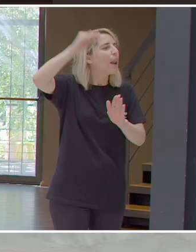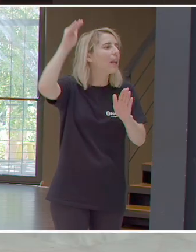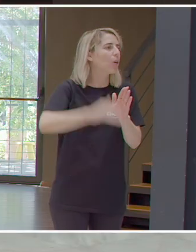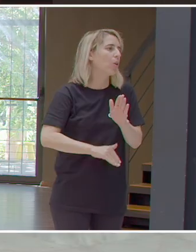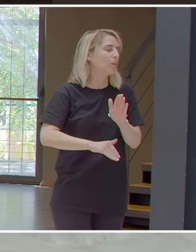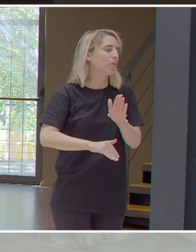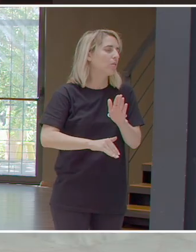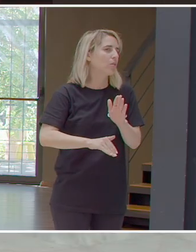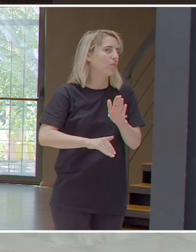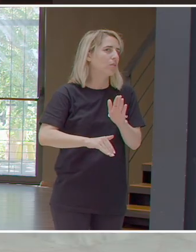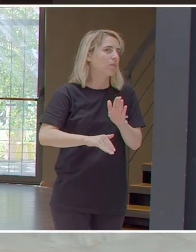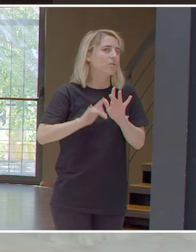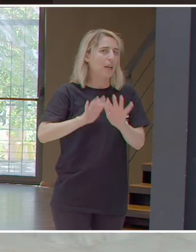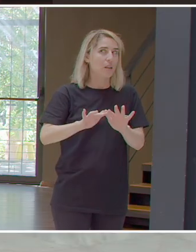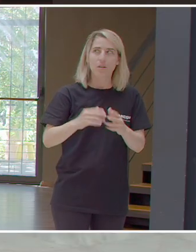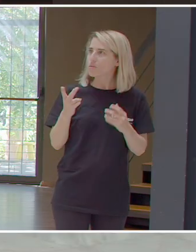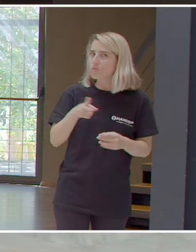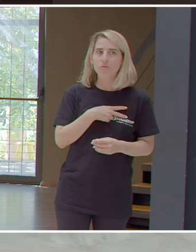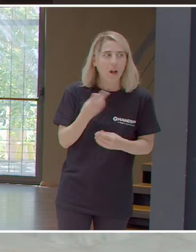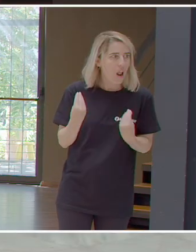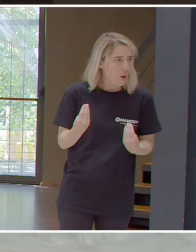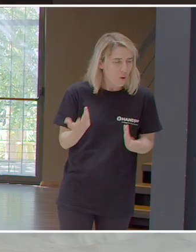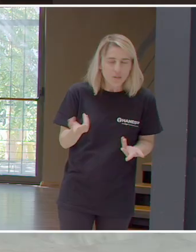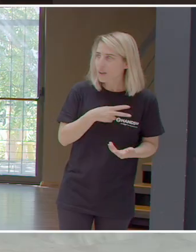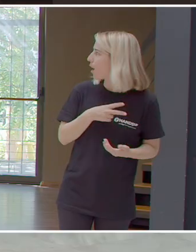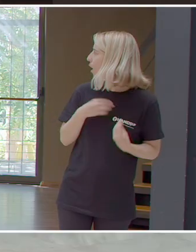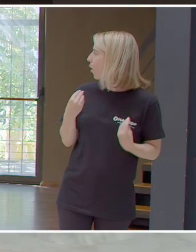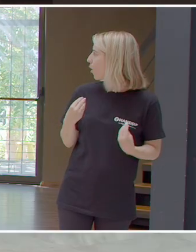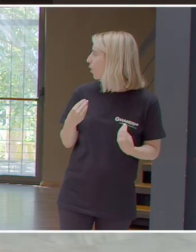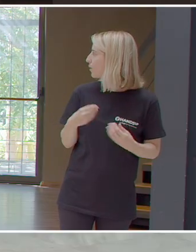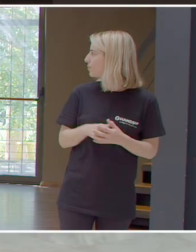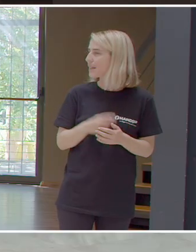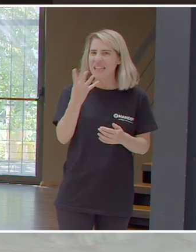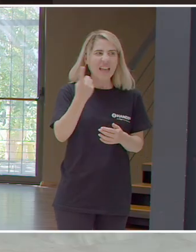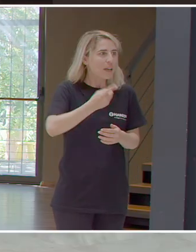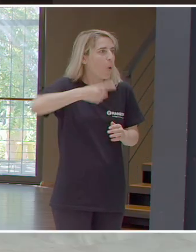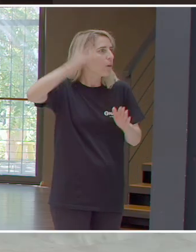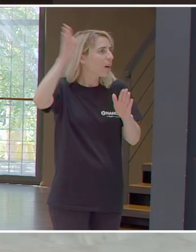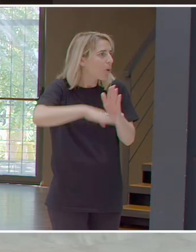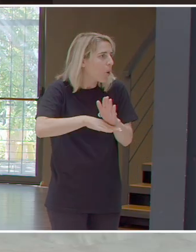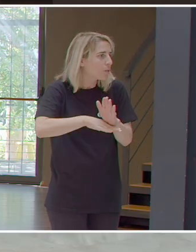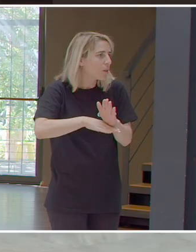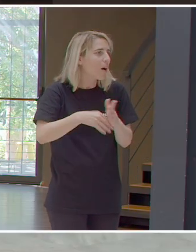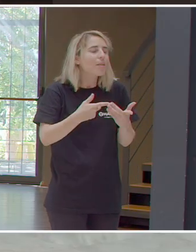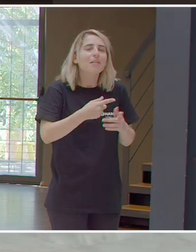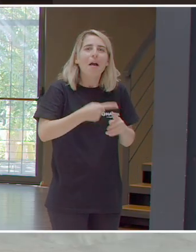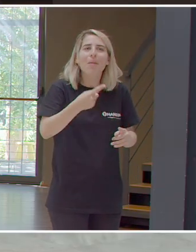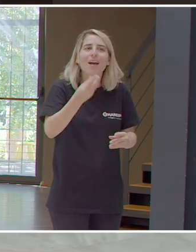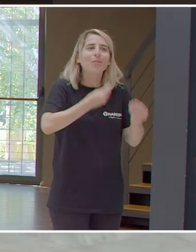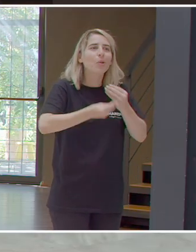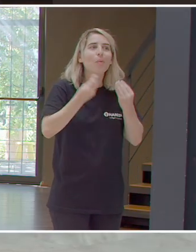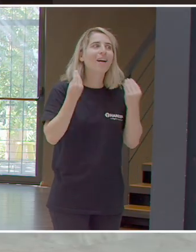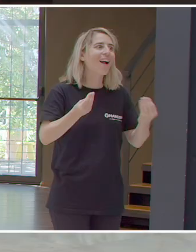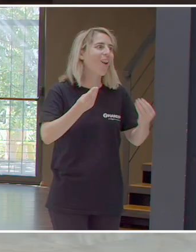diet? That's good. That's really good. That's, yeah. And only by eating nice food. I mean, what can